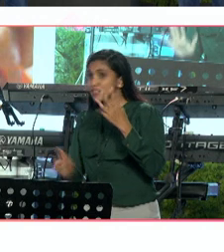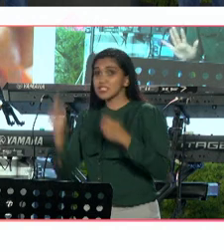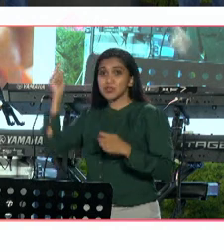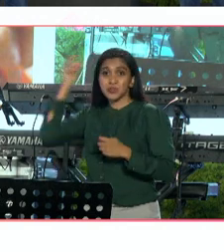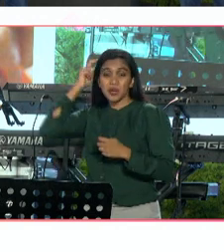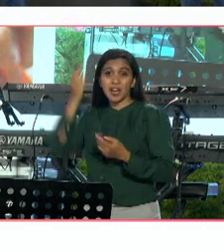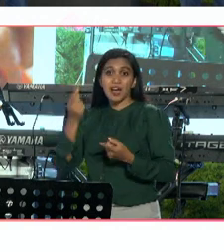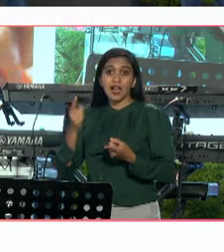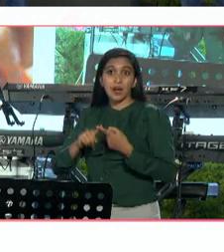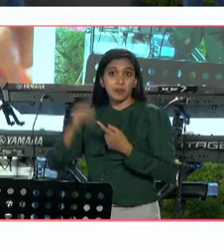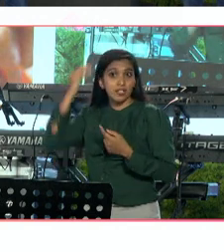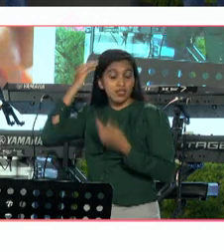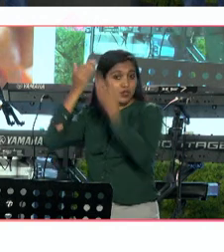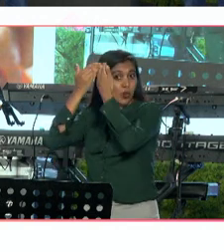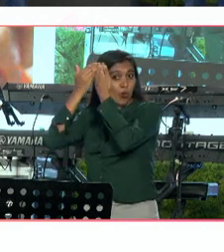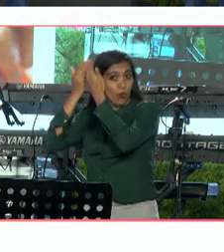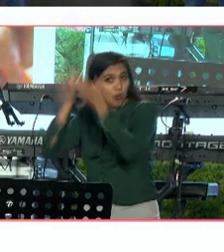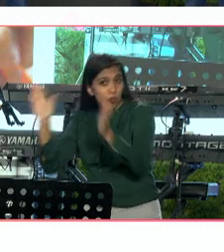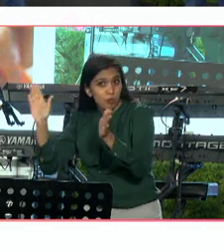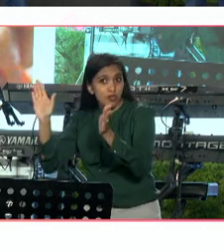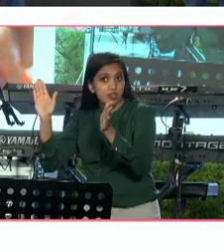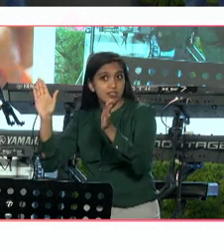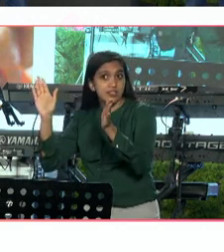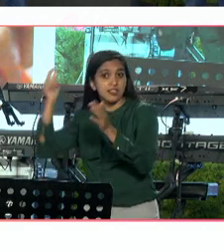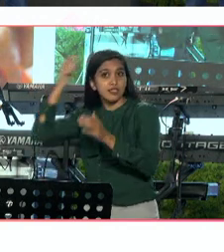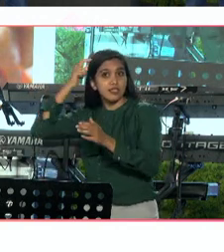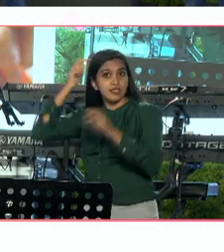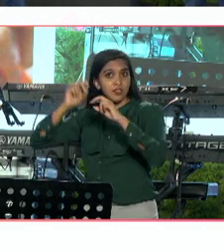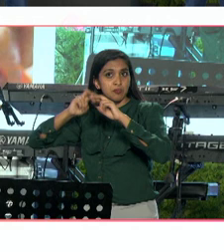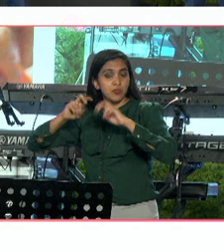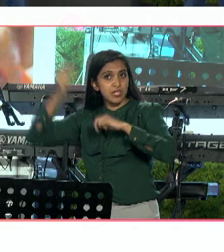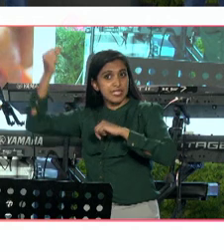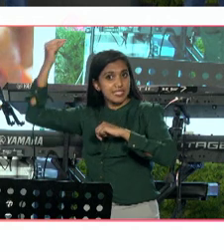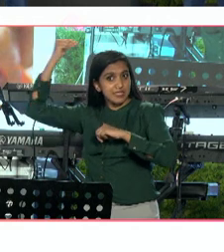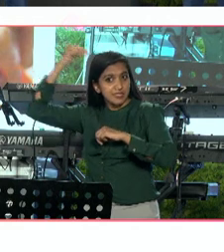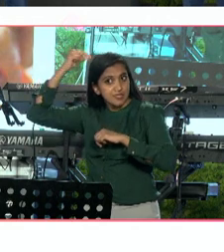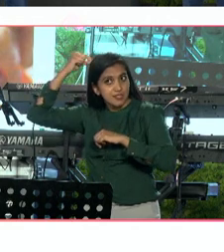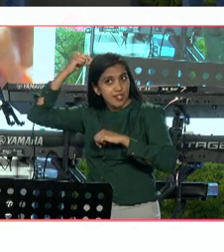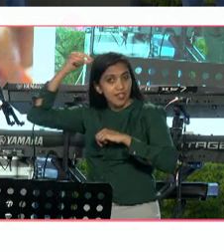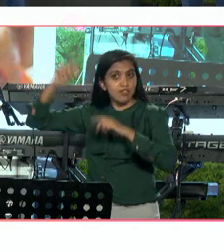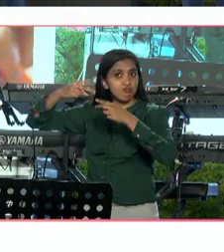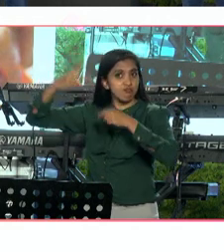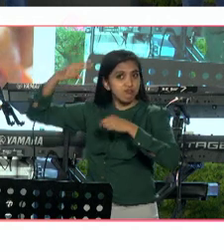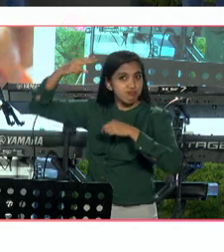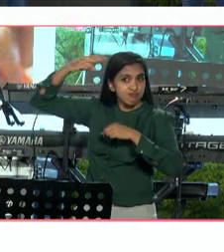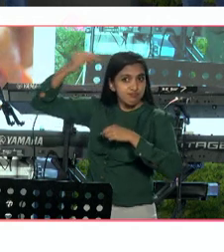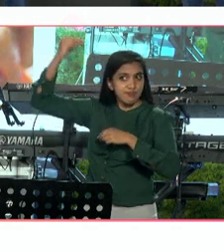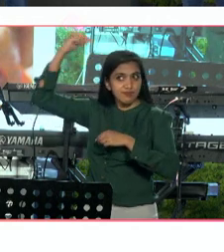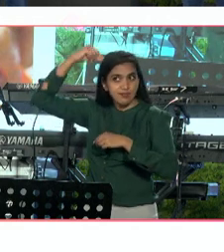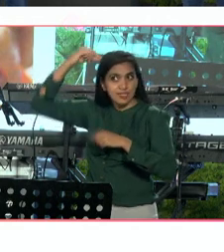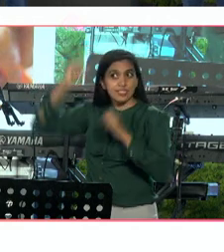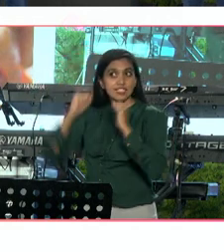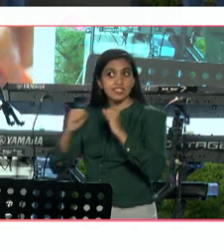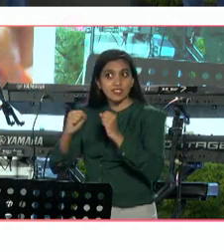high-risk open skull surgery, which they need to place a magnified electrode inside the skull to enable hearing. It has